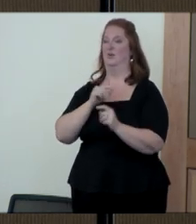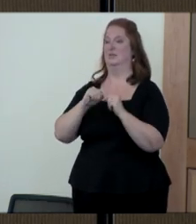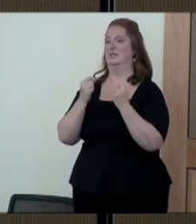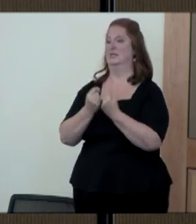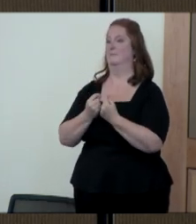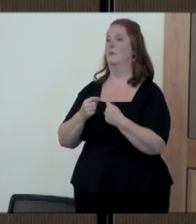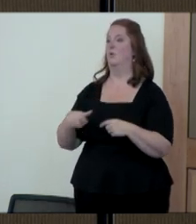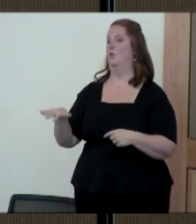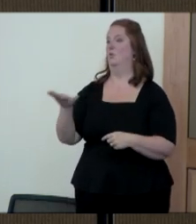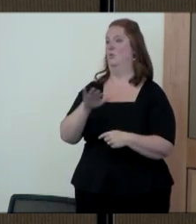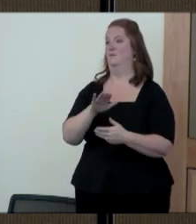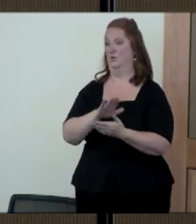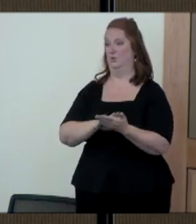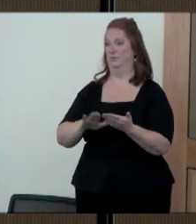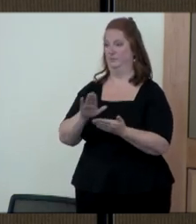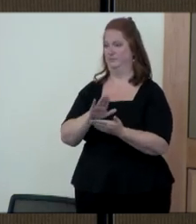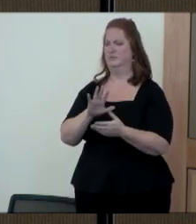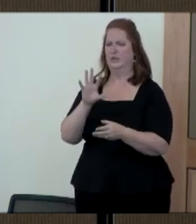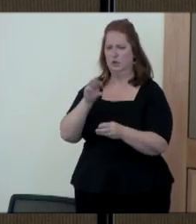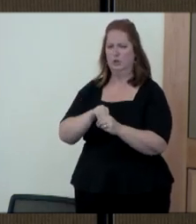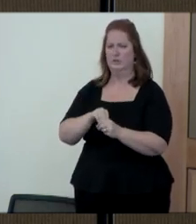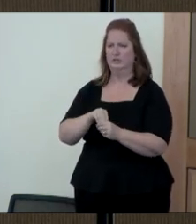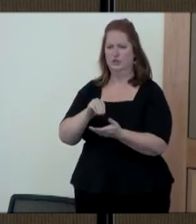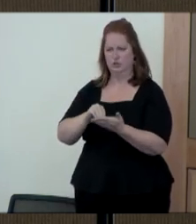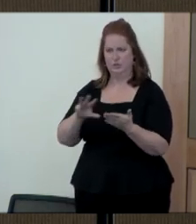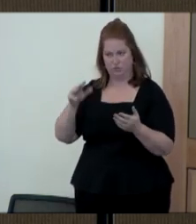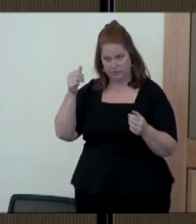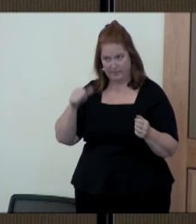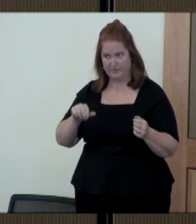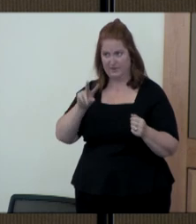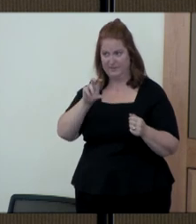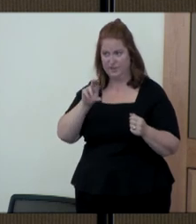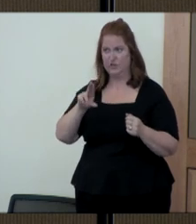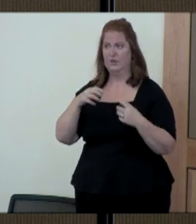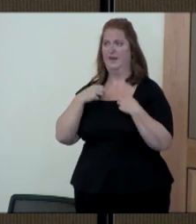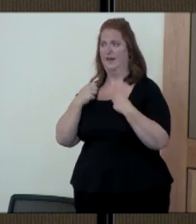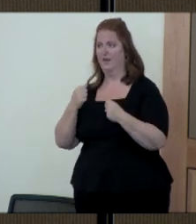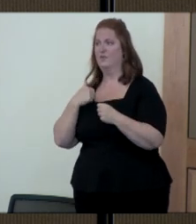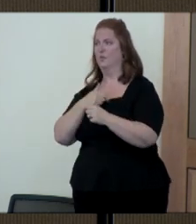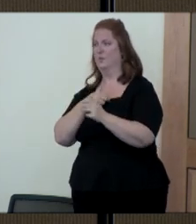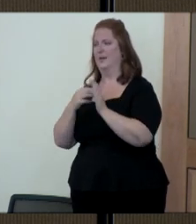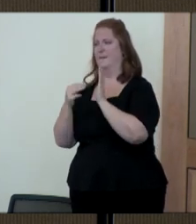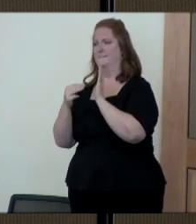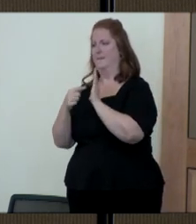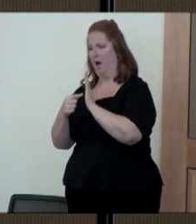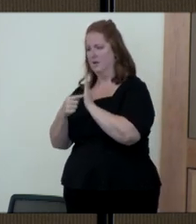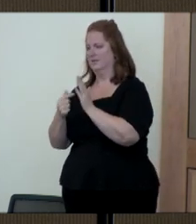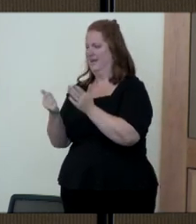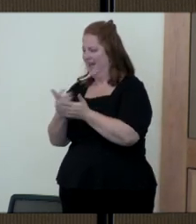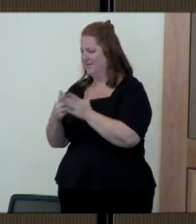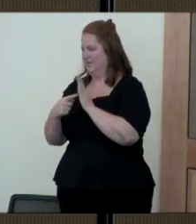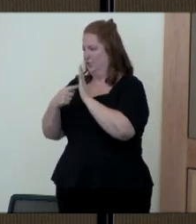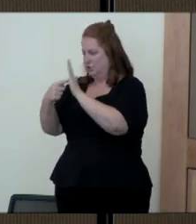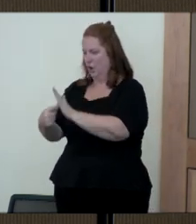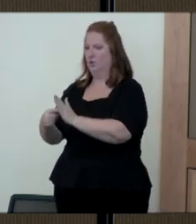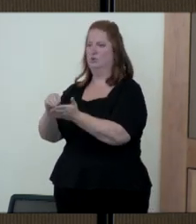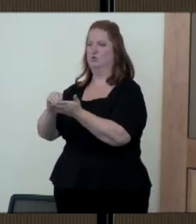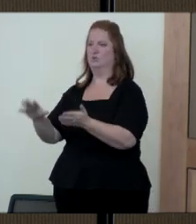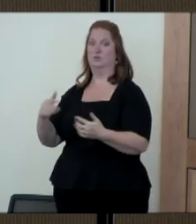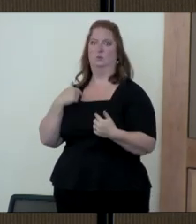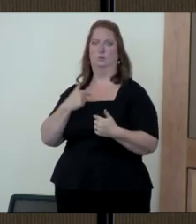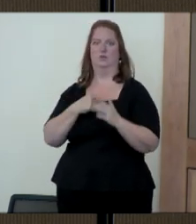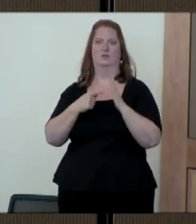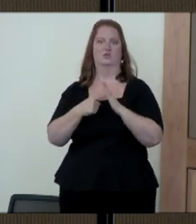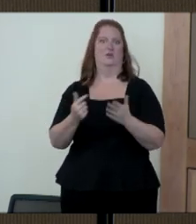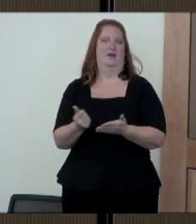institution. And this includes our students. Remember, at VCU Health, we're modeling everything we do for our students. We're modeling